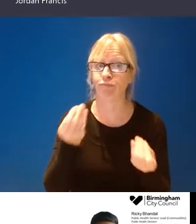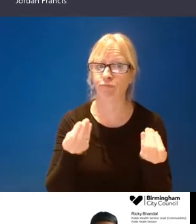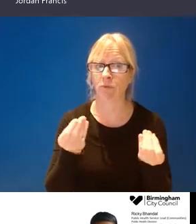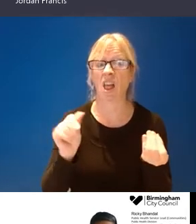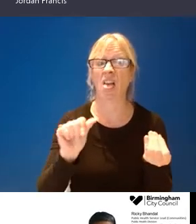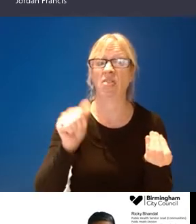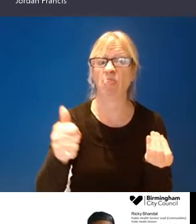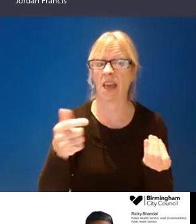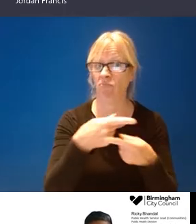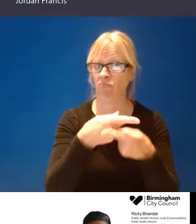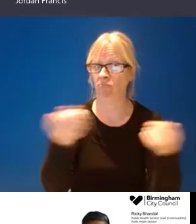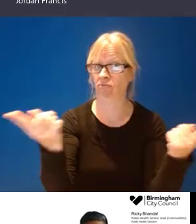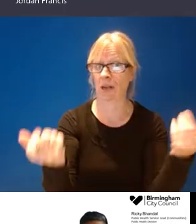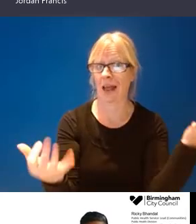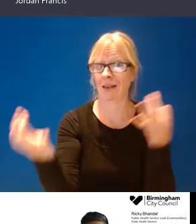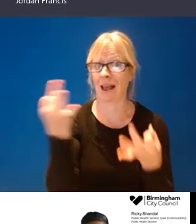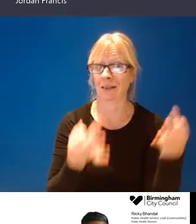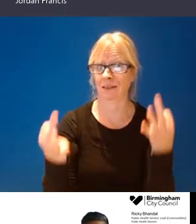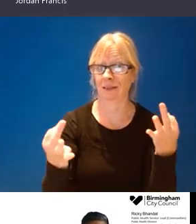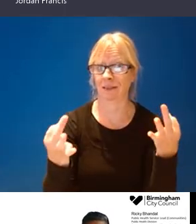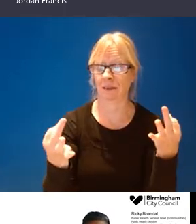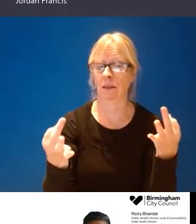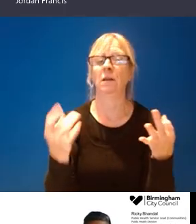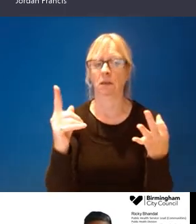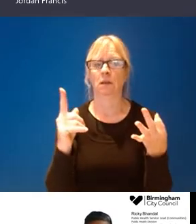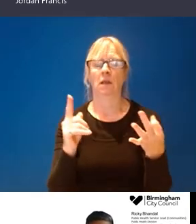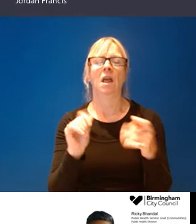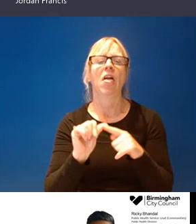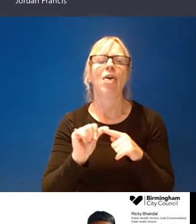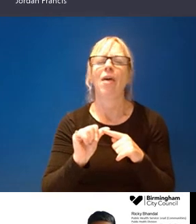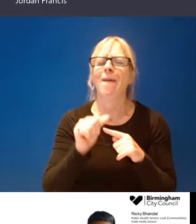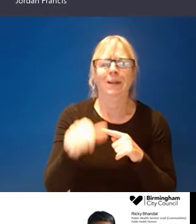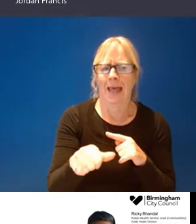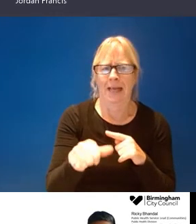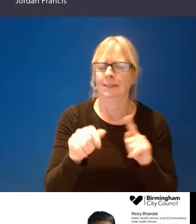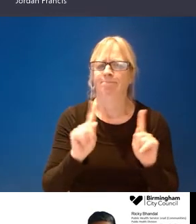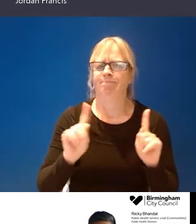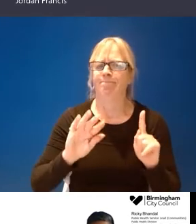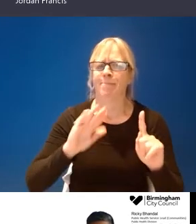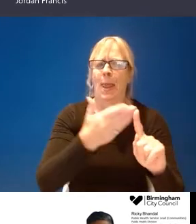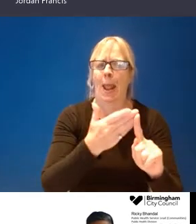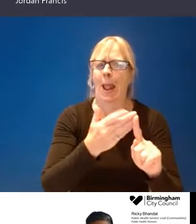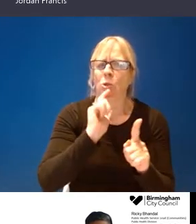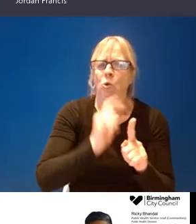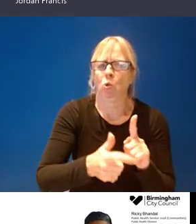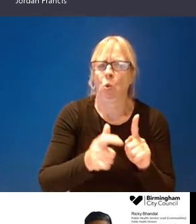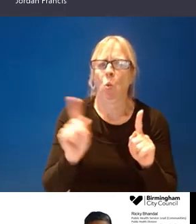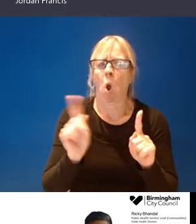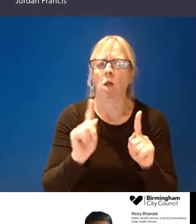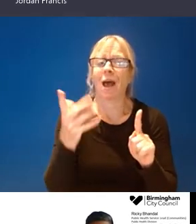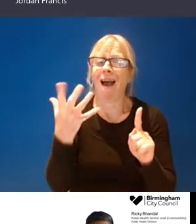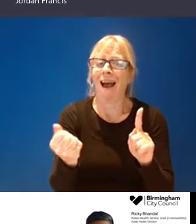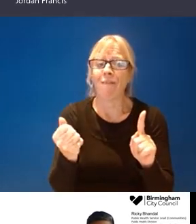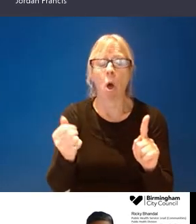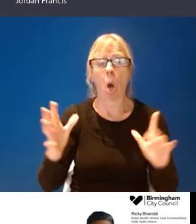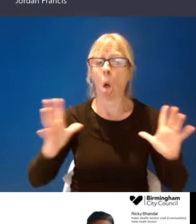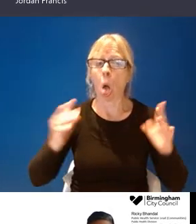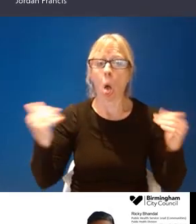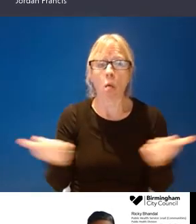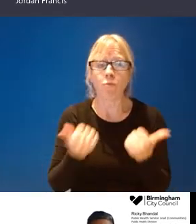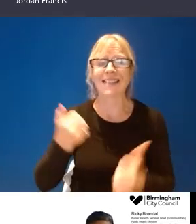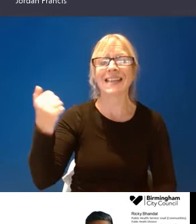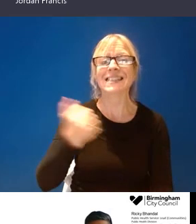as we go into the Menti. The next steps, what we're looking to do is that we've already got 16 of these profiles. We're looking